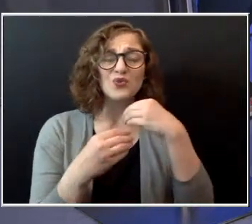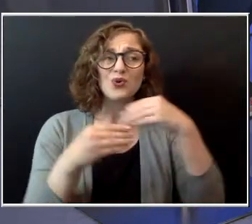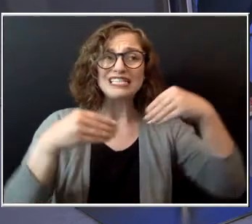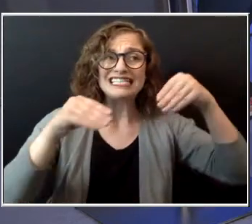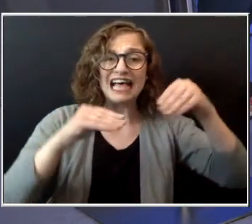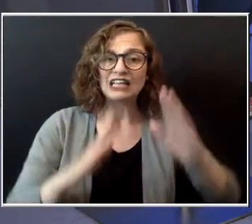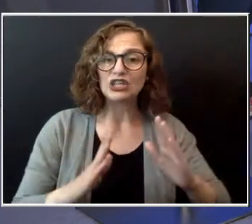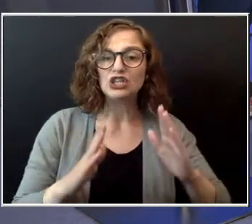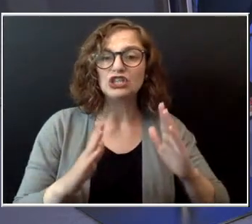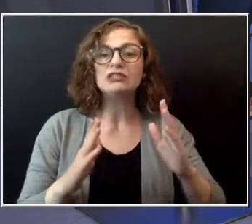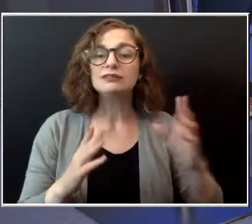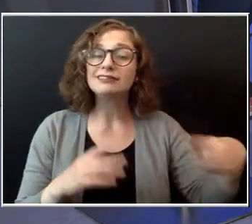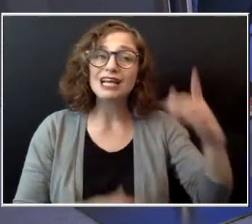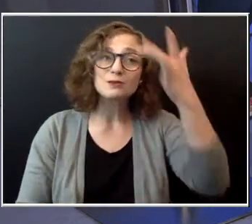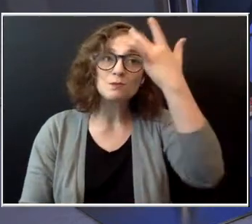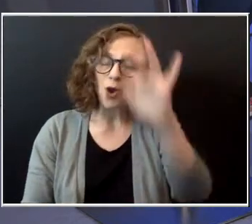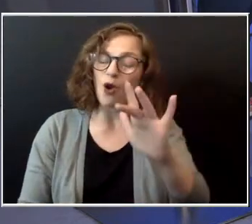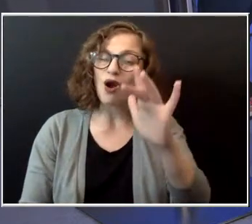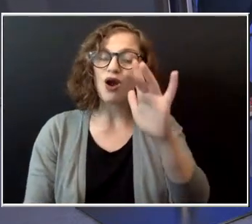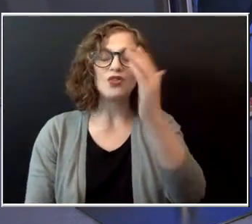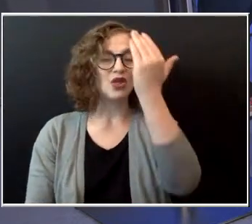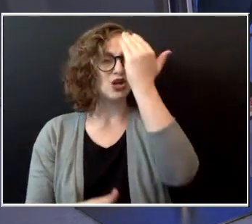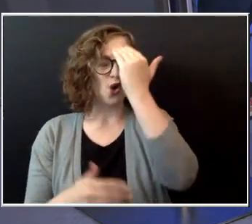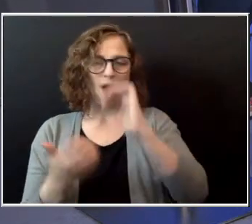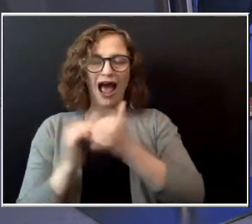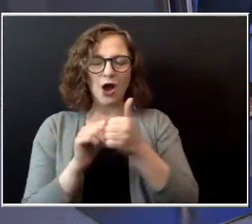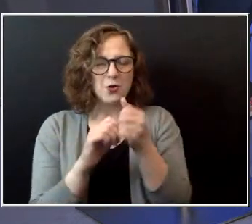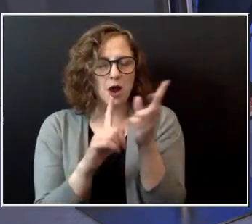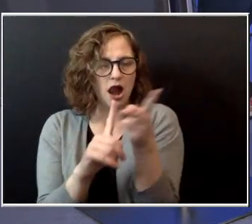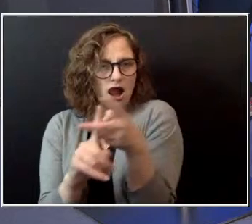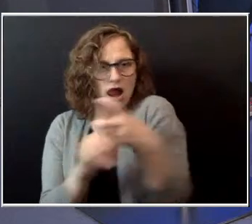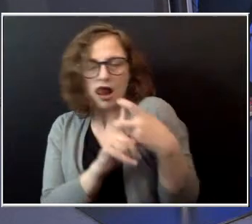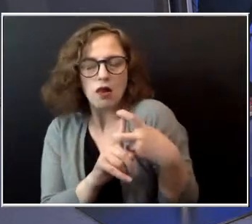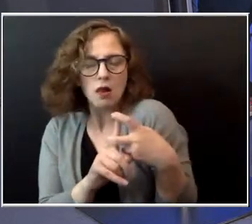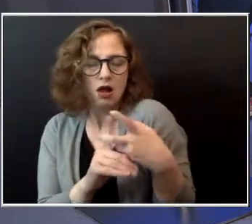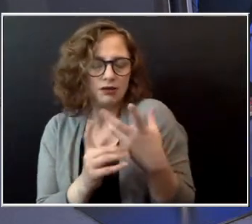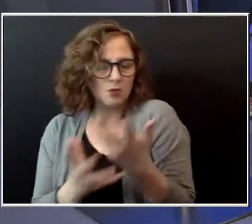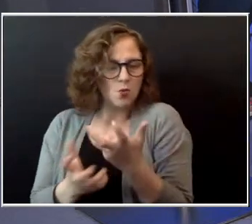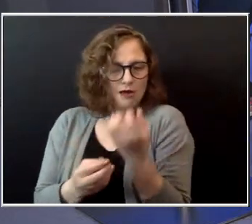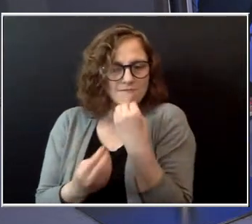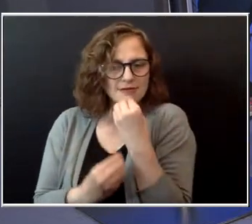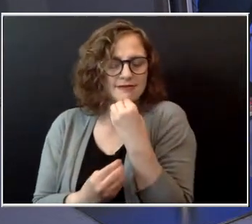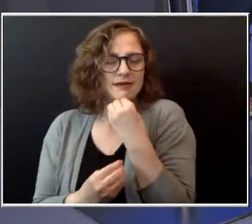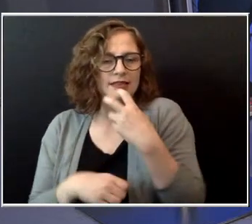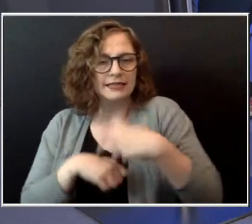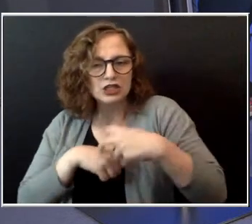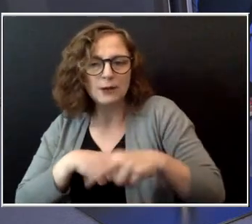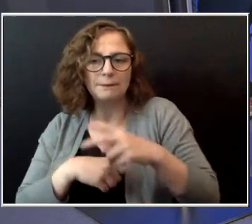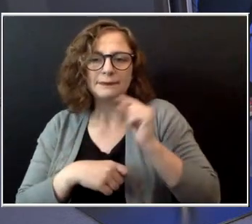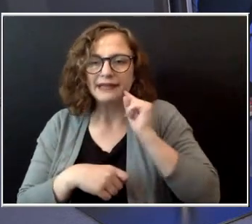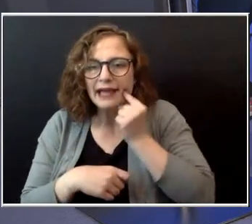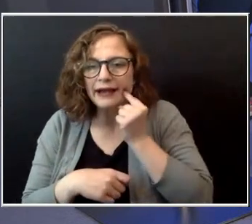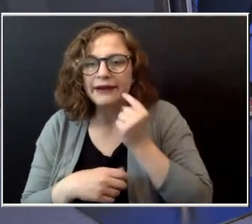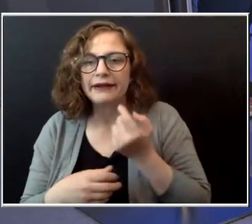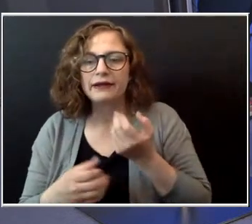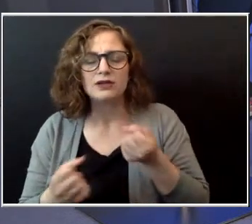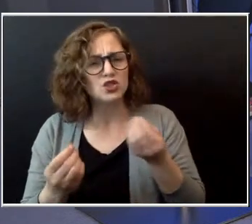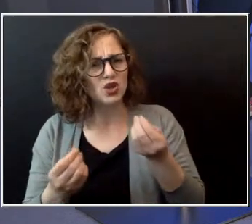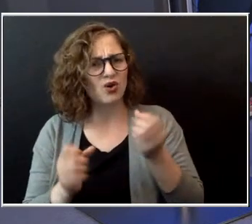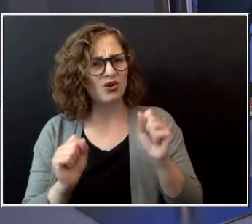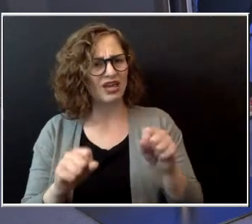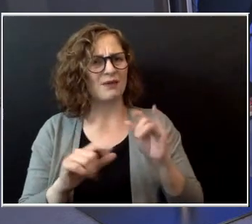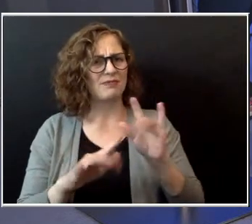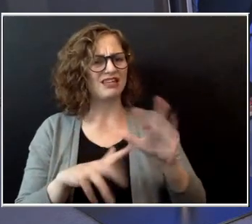that piece of candy pretty well. Sometimes it's hard to get to the healthy food, so you really got to retrain how you think.